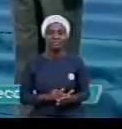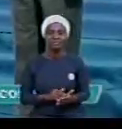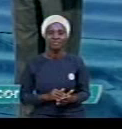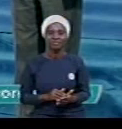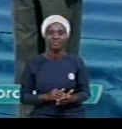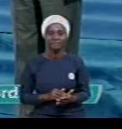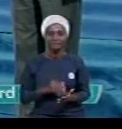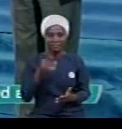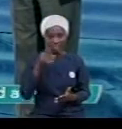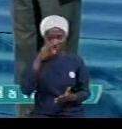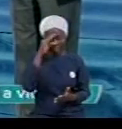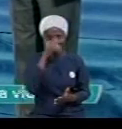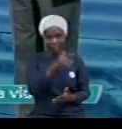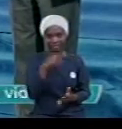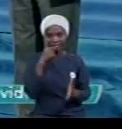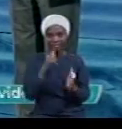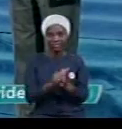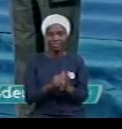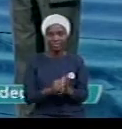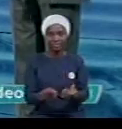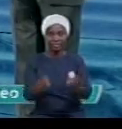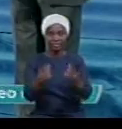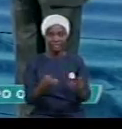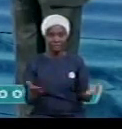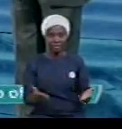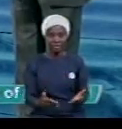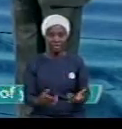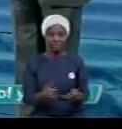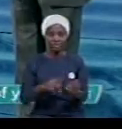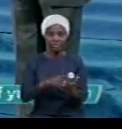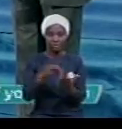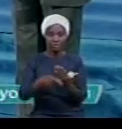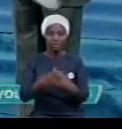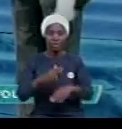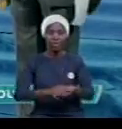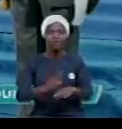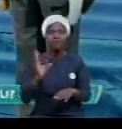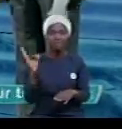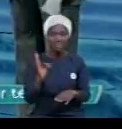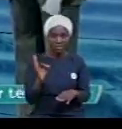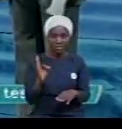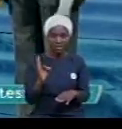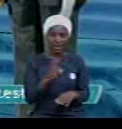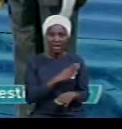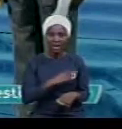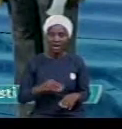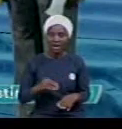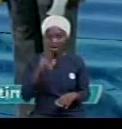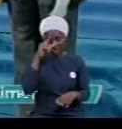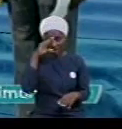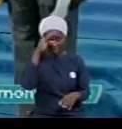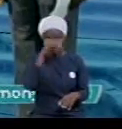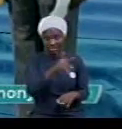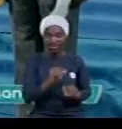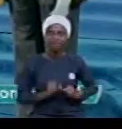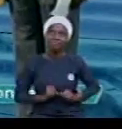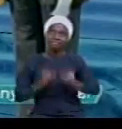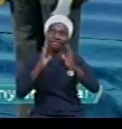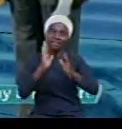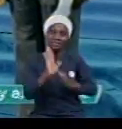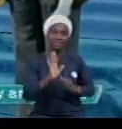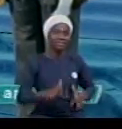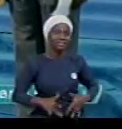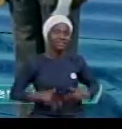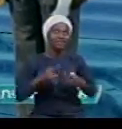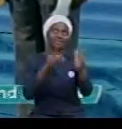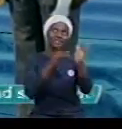said he came to this crusade on Friday. He gave his life to Jesus Christ.